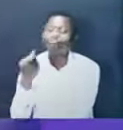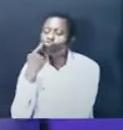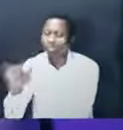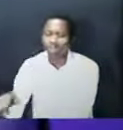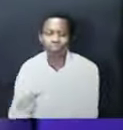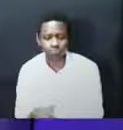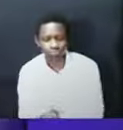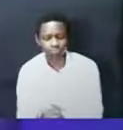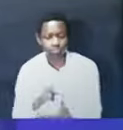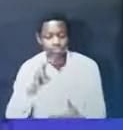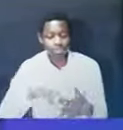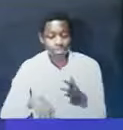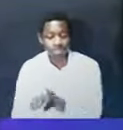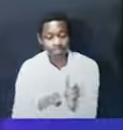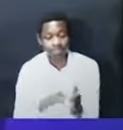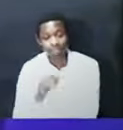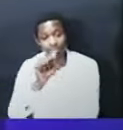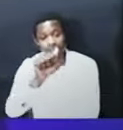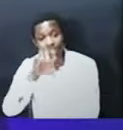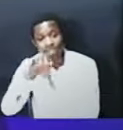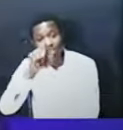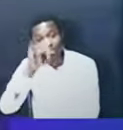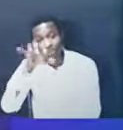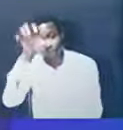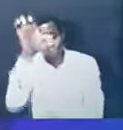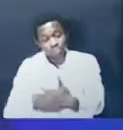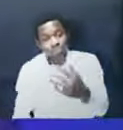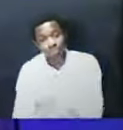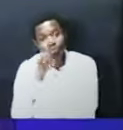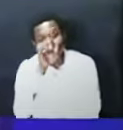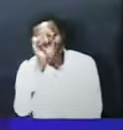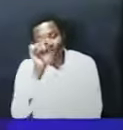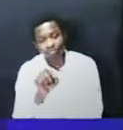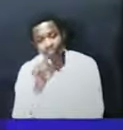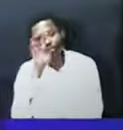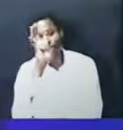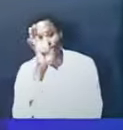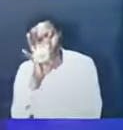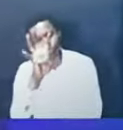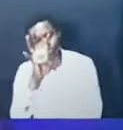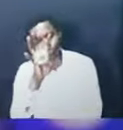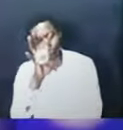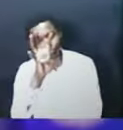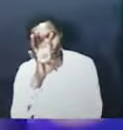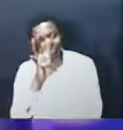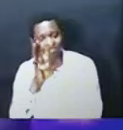Acts chapter 1 from verse 4. Acts chapter 1 and from verse